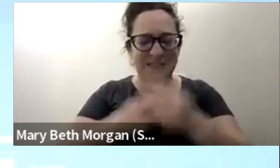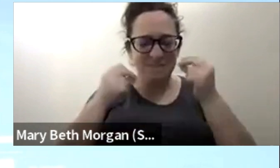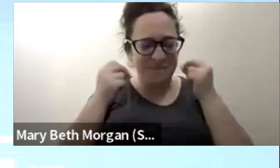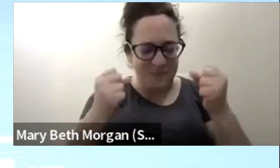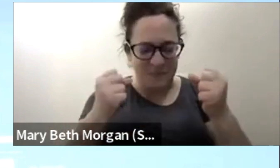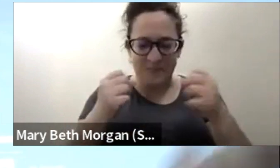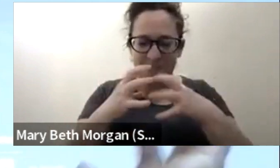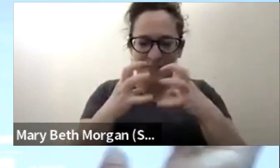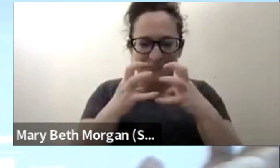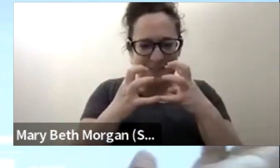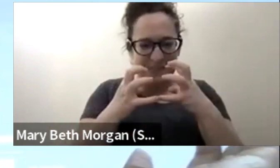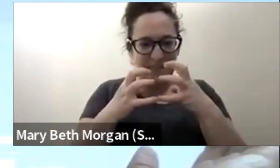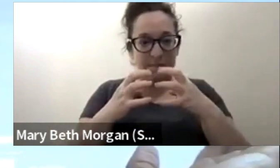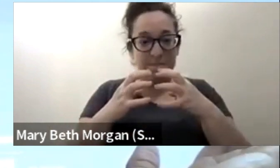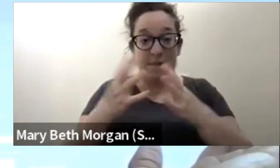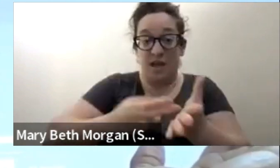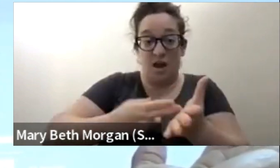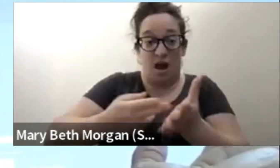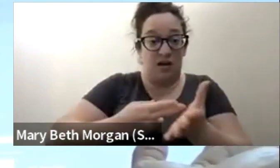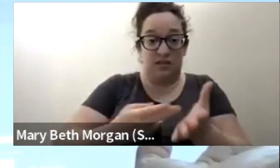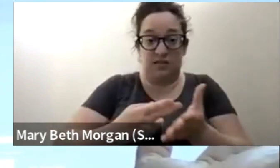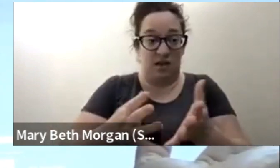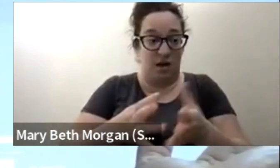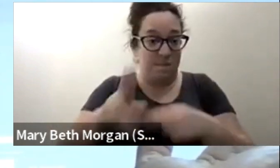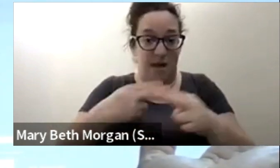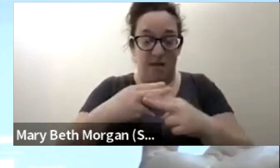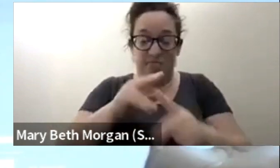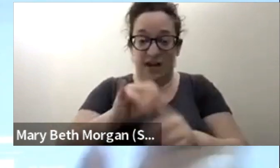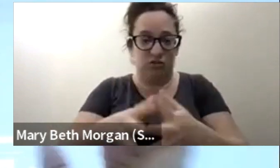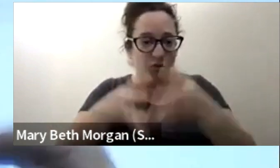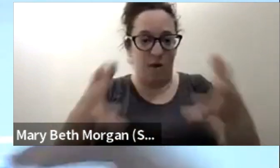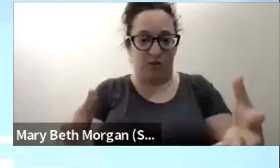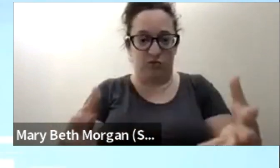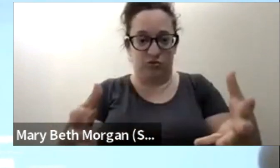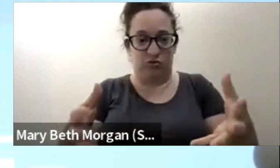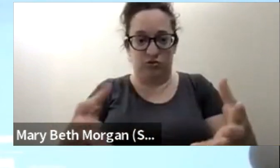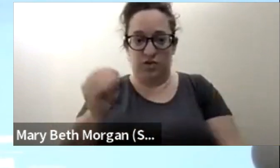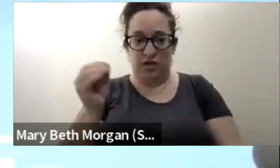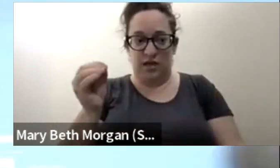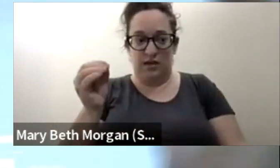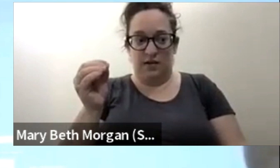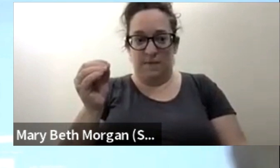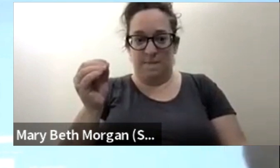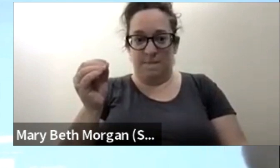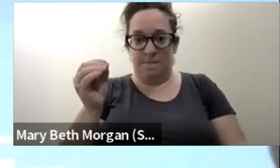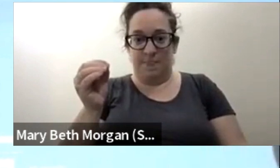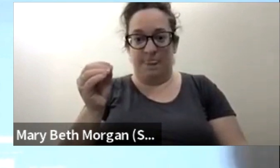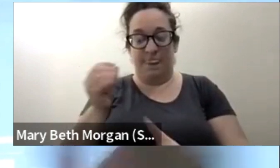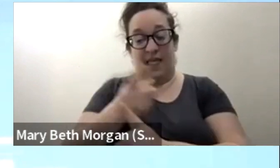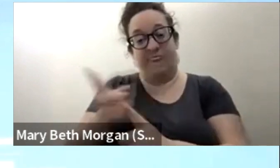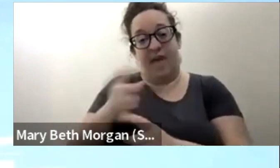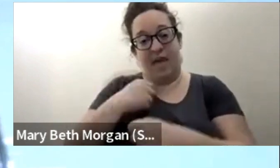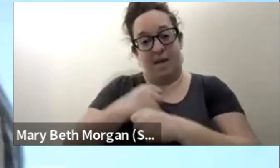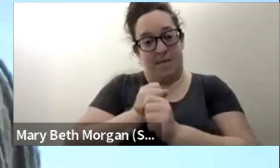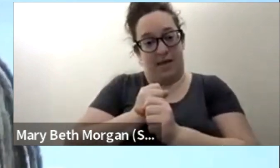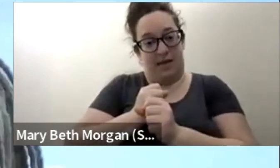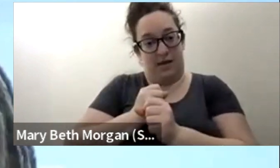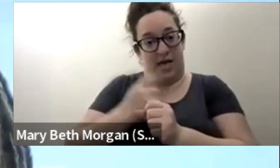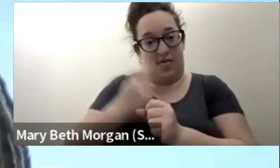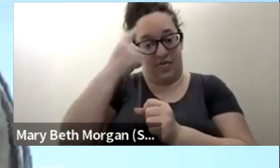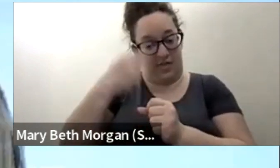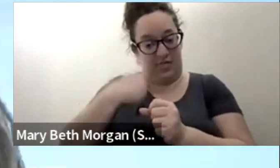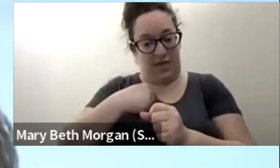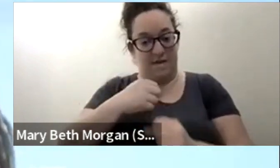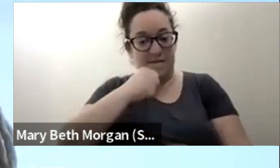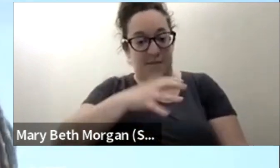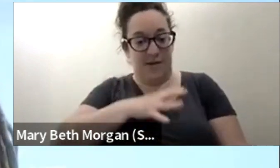about these things, then we're never going to get anywhere, because we've all been colonized in so many different